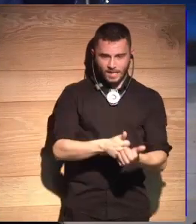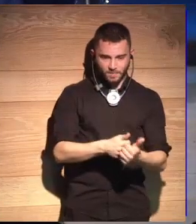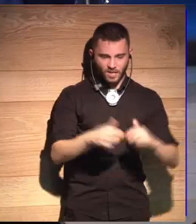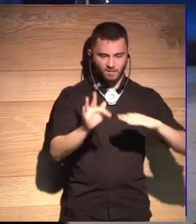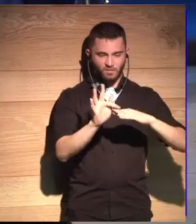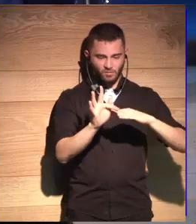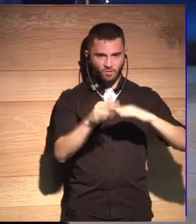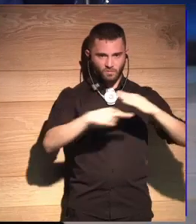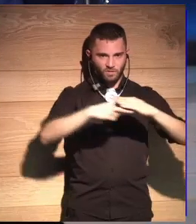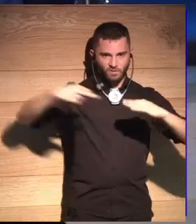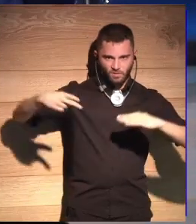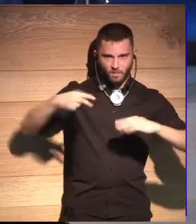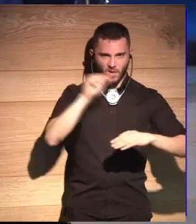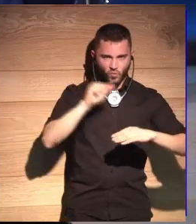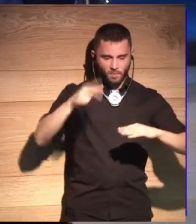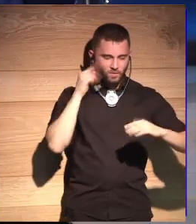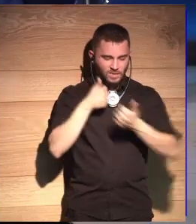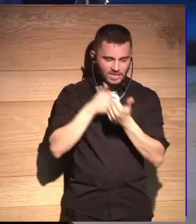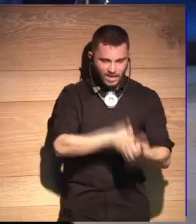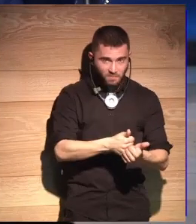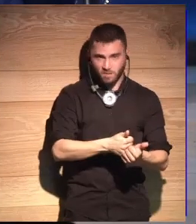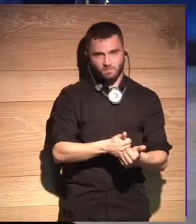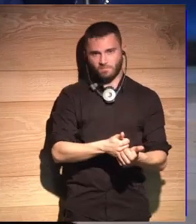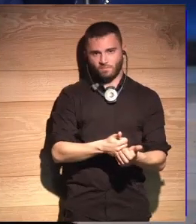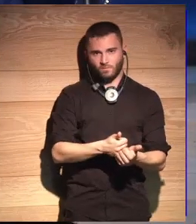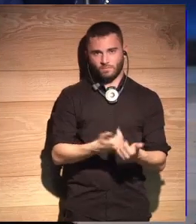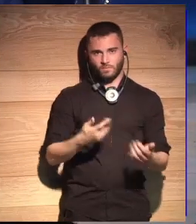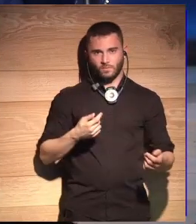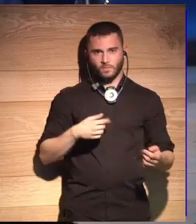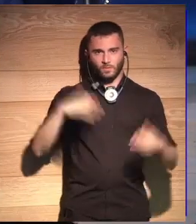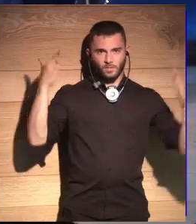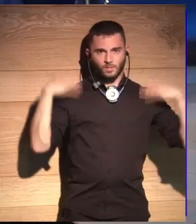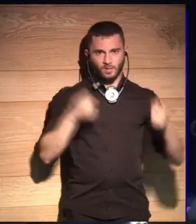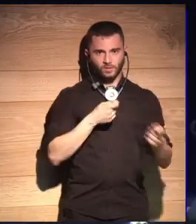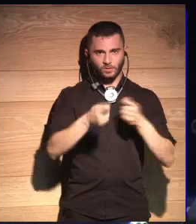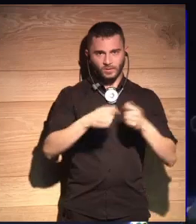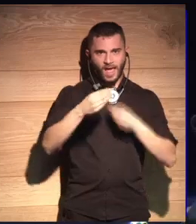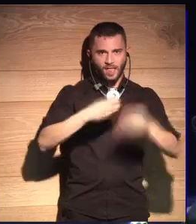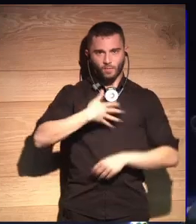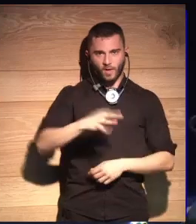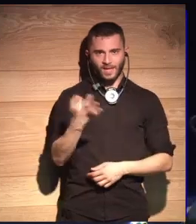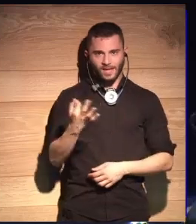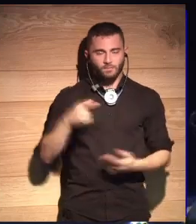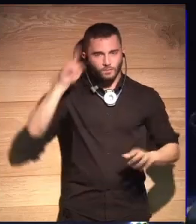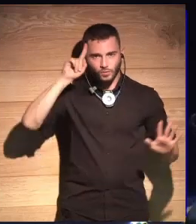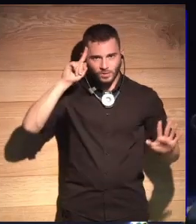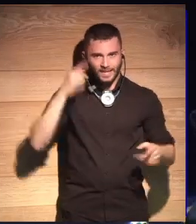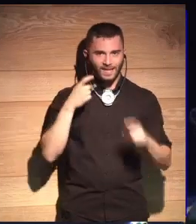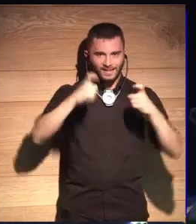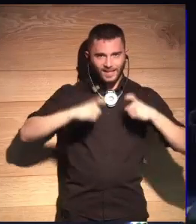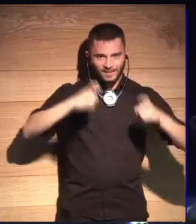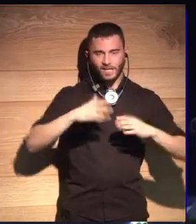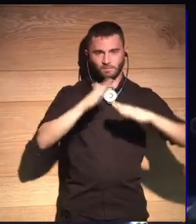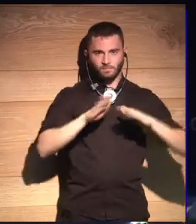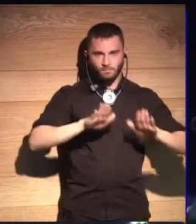what regulators can do exactly to sort of inject pause or delay, but that's what we need. We need delay mechanisms. We